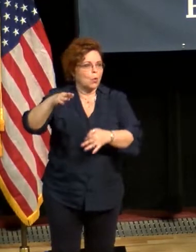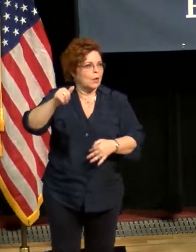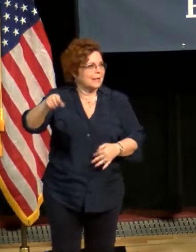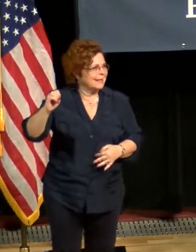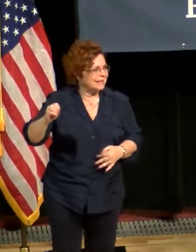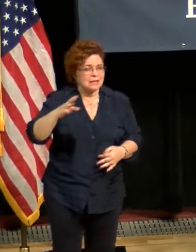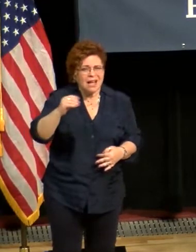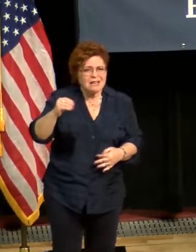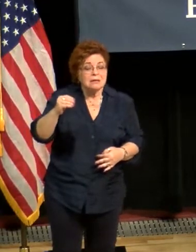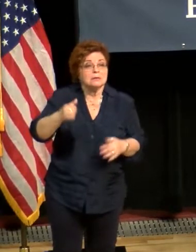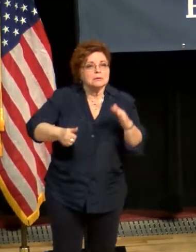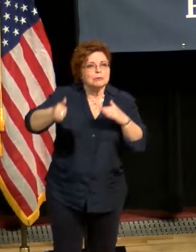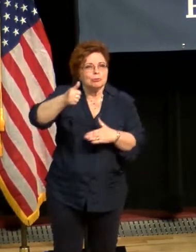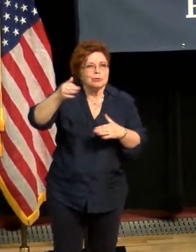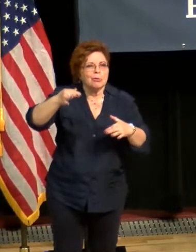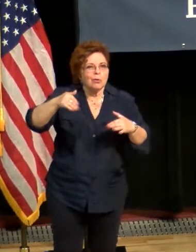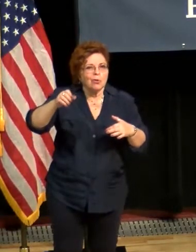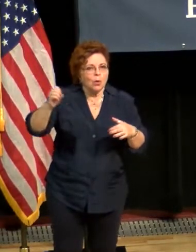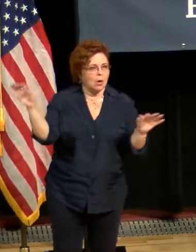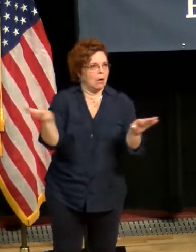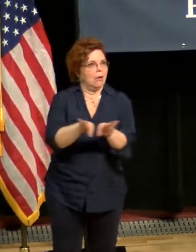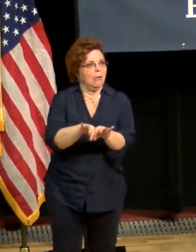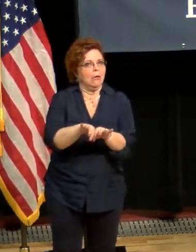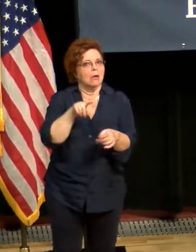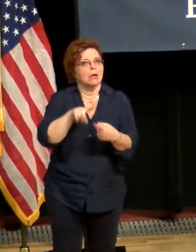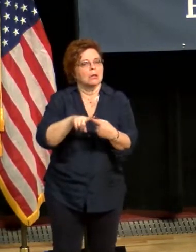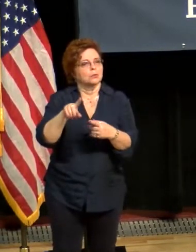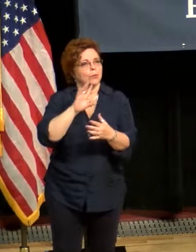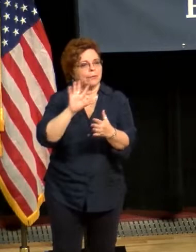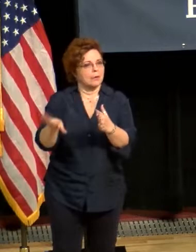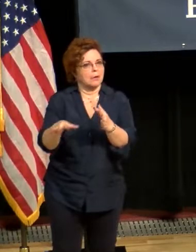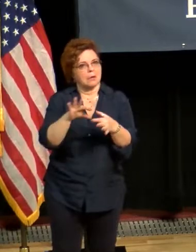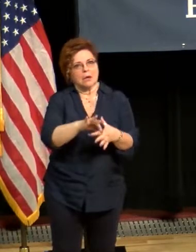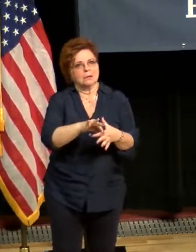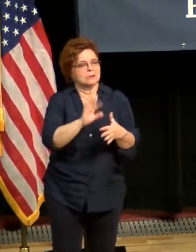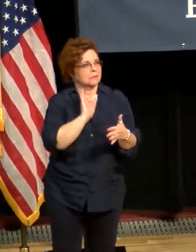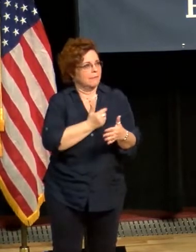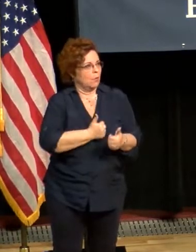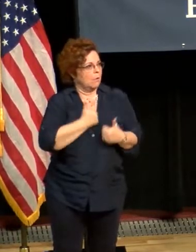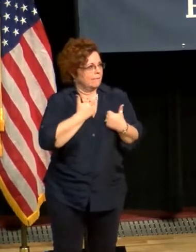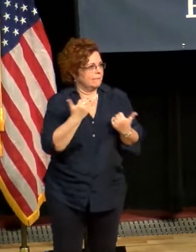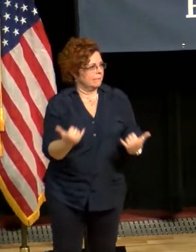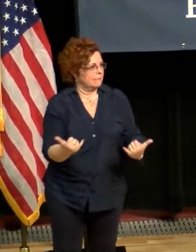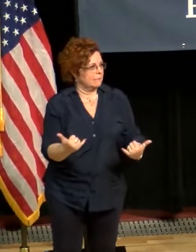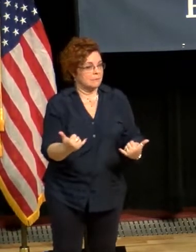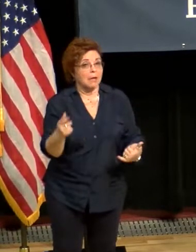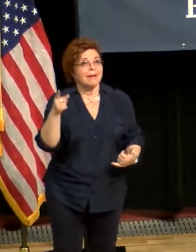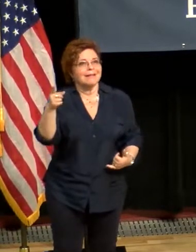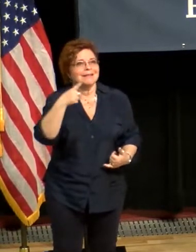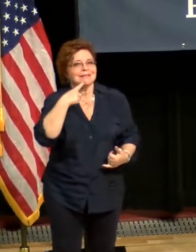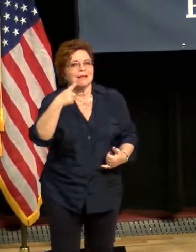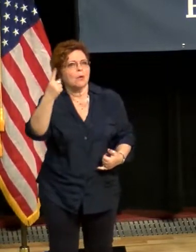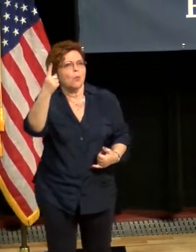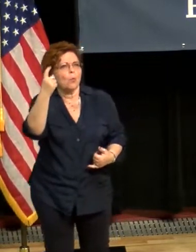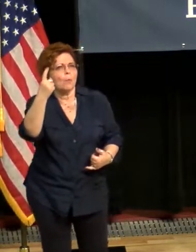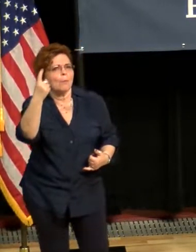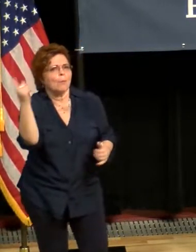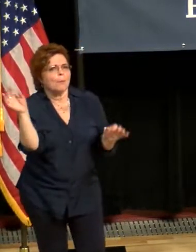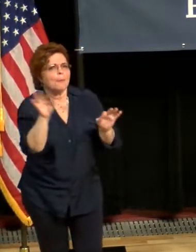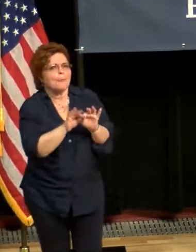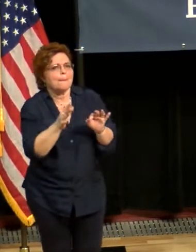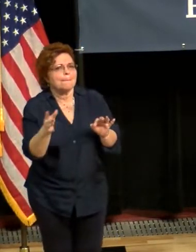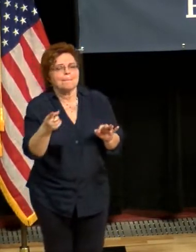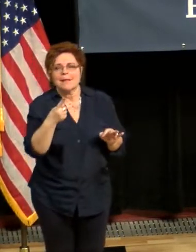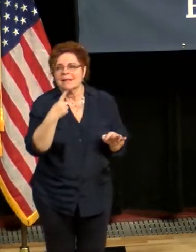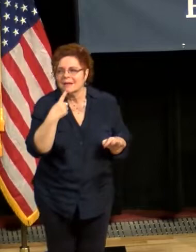and Supreme Court cases, as you know, are important in the context of our lives today. They said one more important thing.